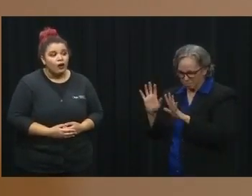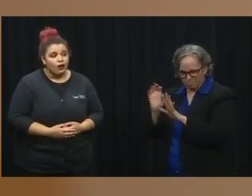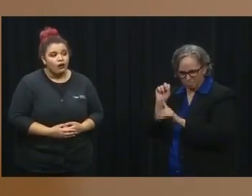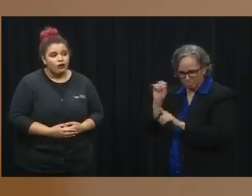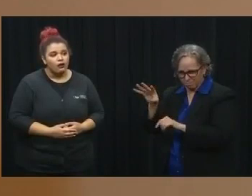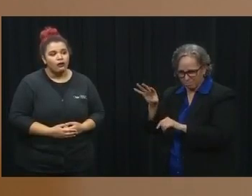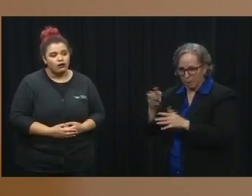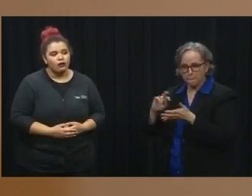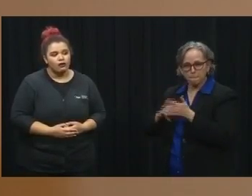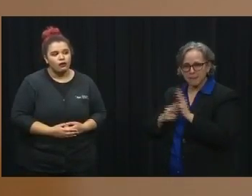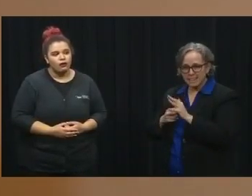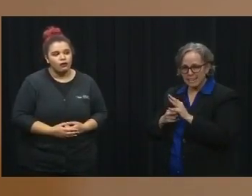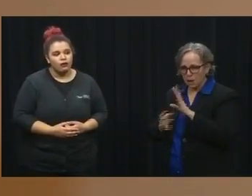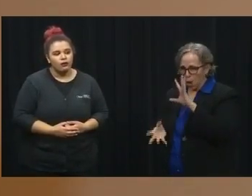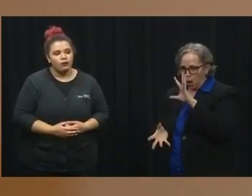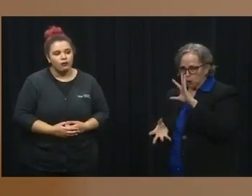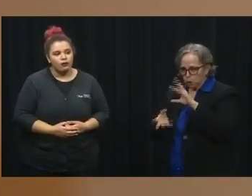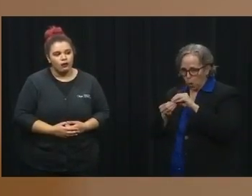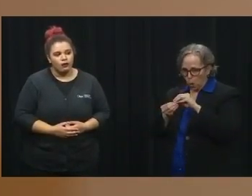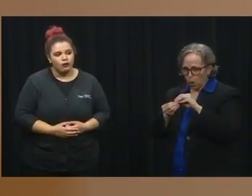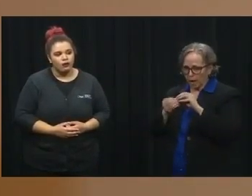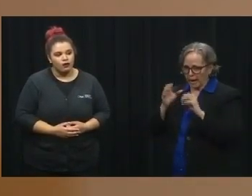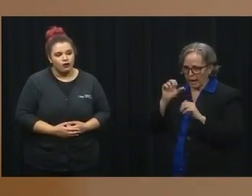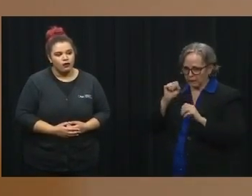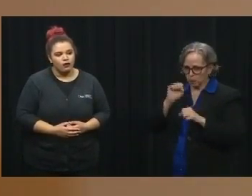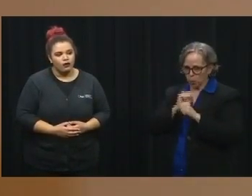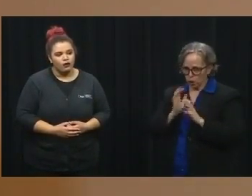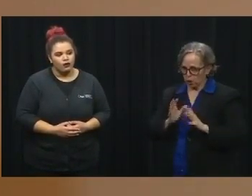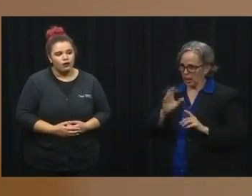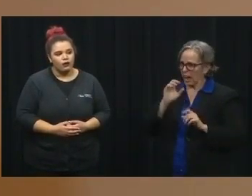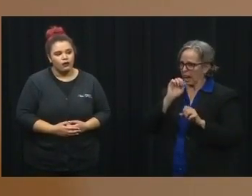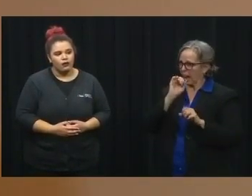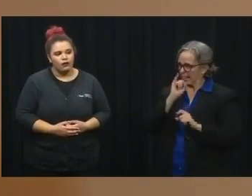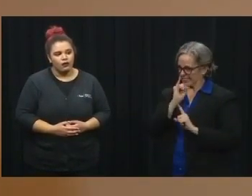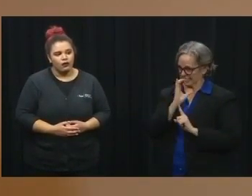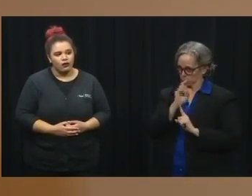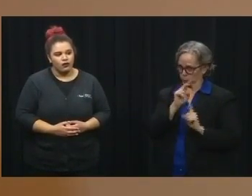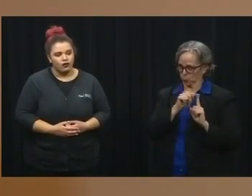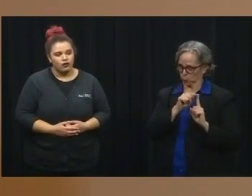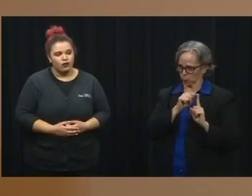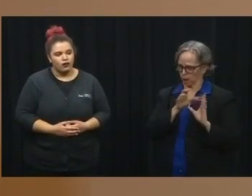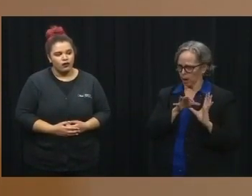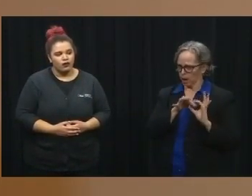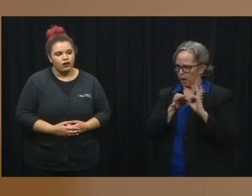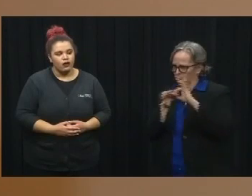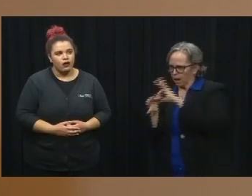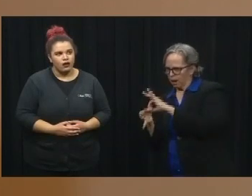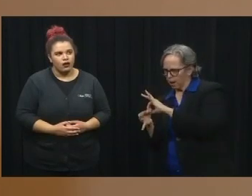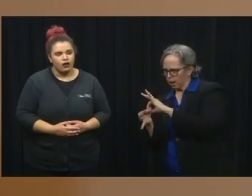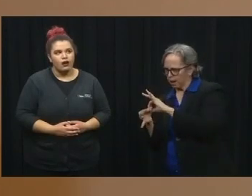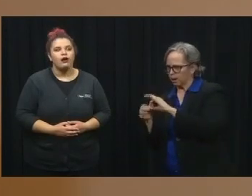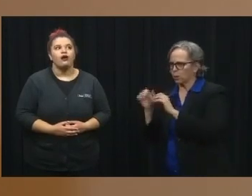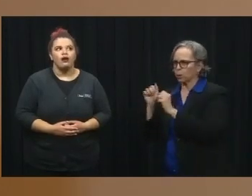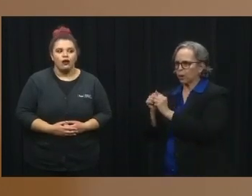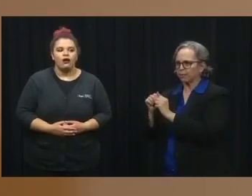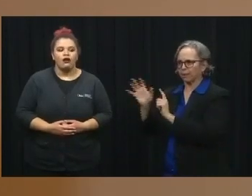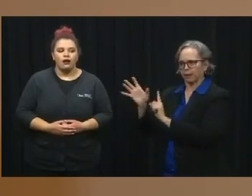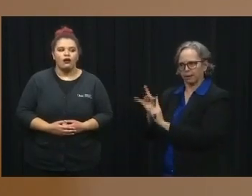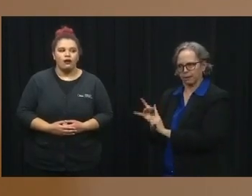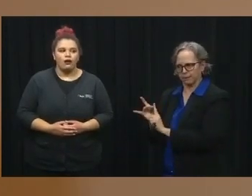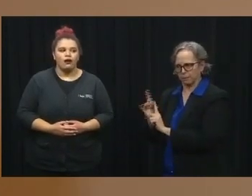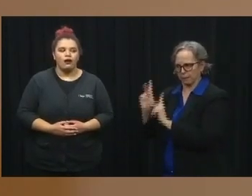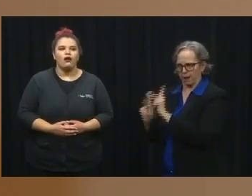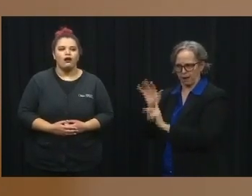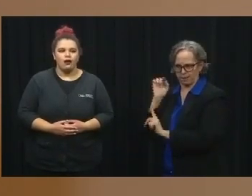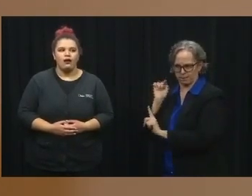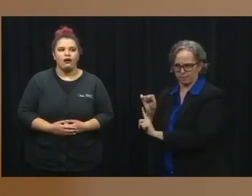total cases are were ICU as part of that case. Okay, and then on building